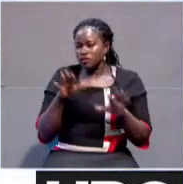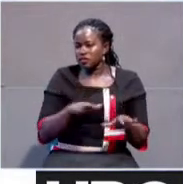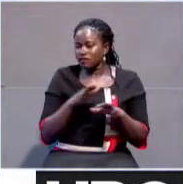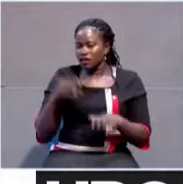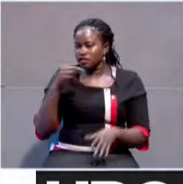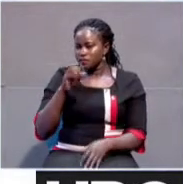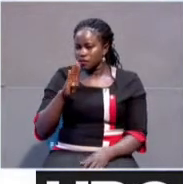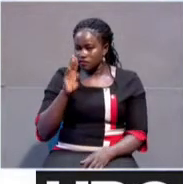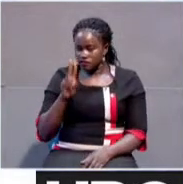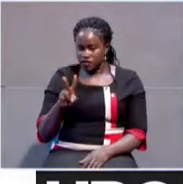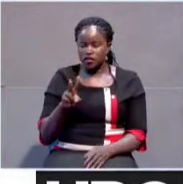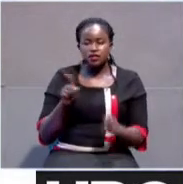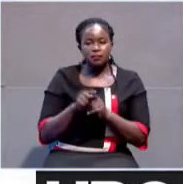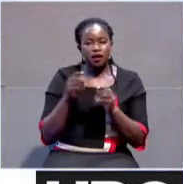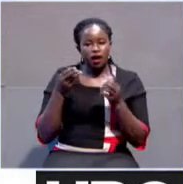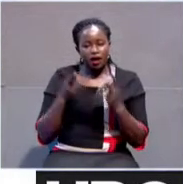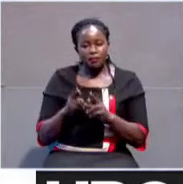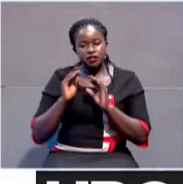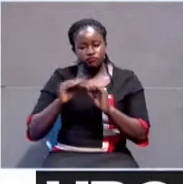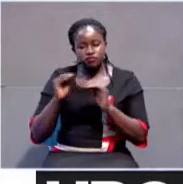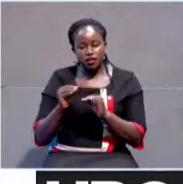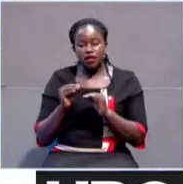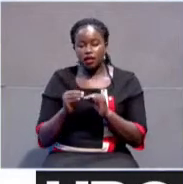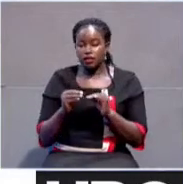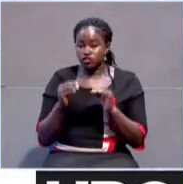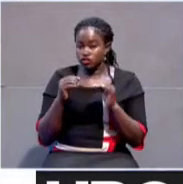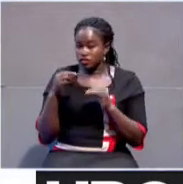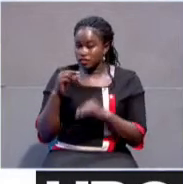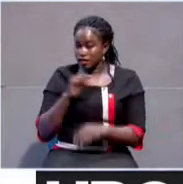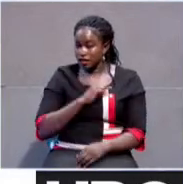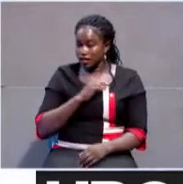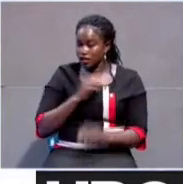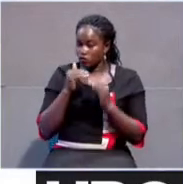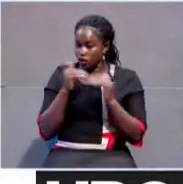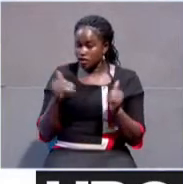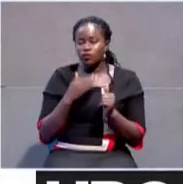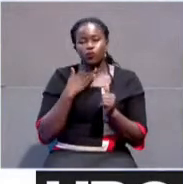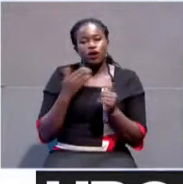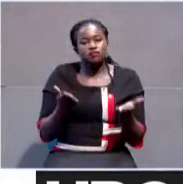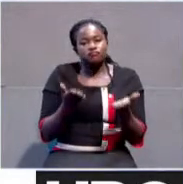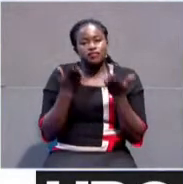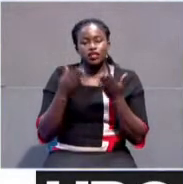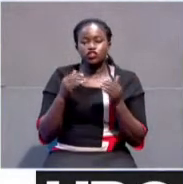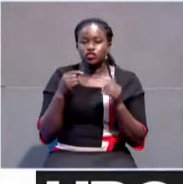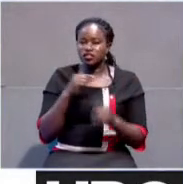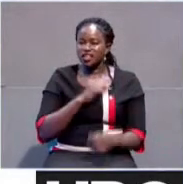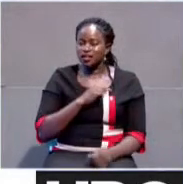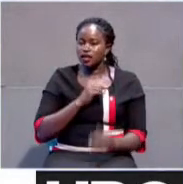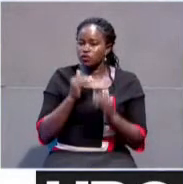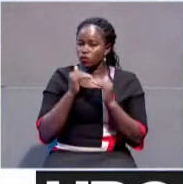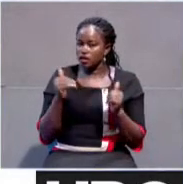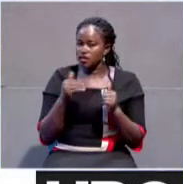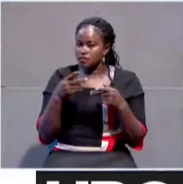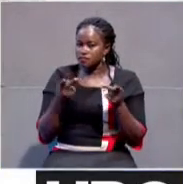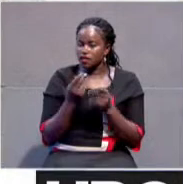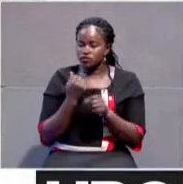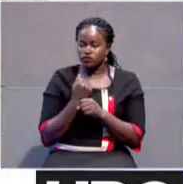training on gender equality seal certification program to promote gender equality at the